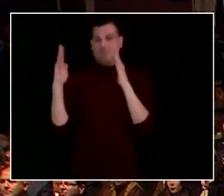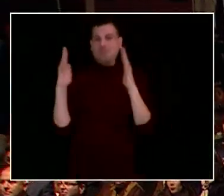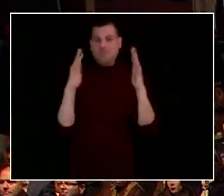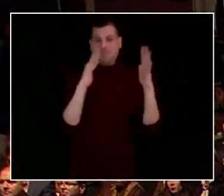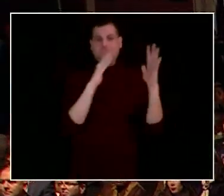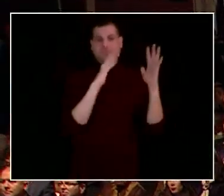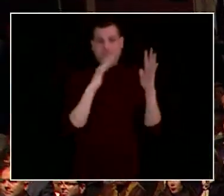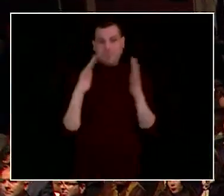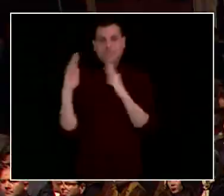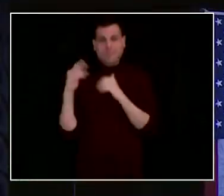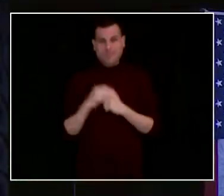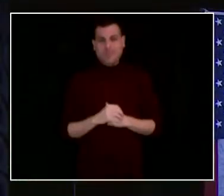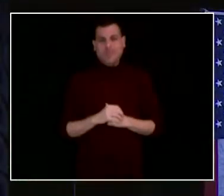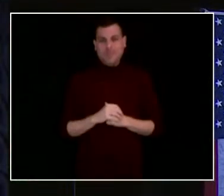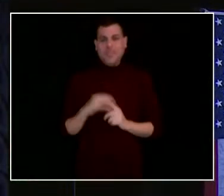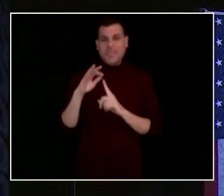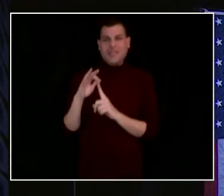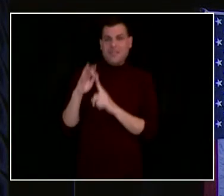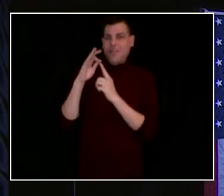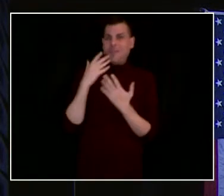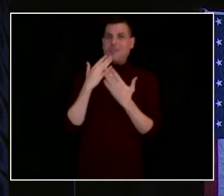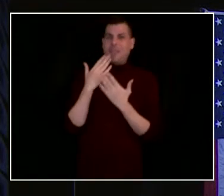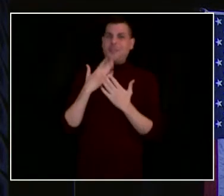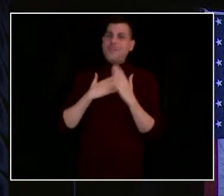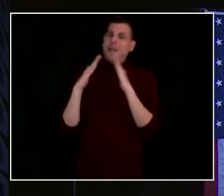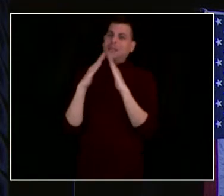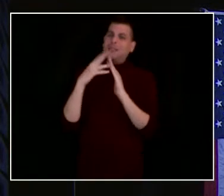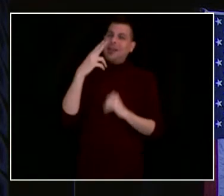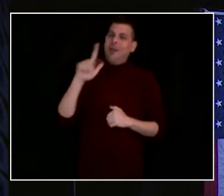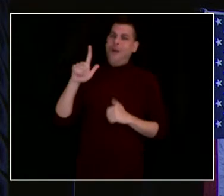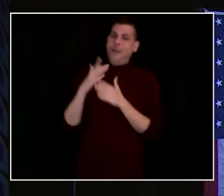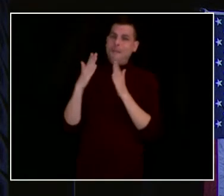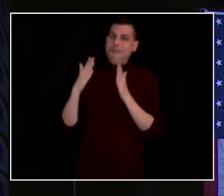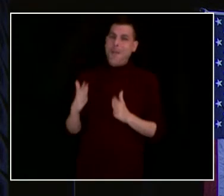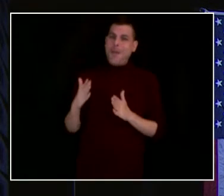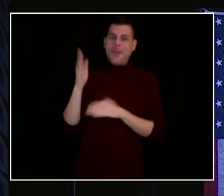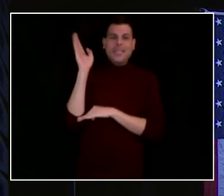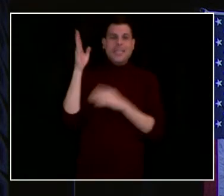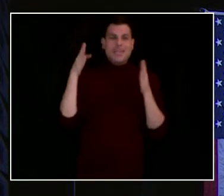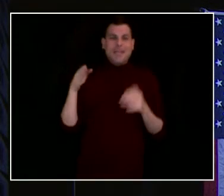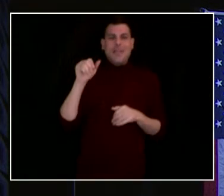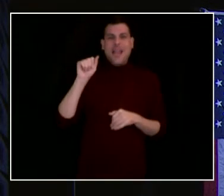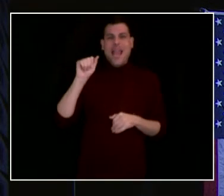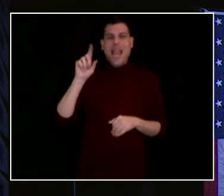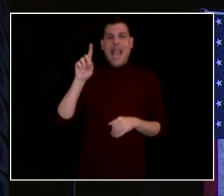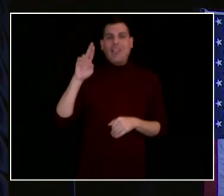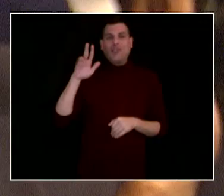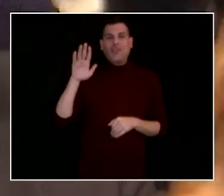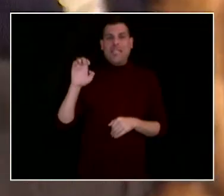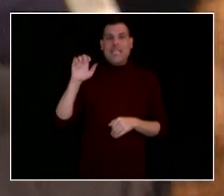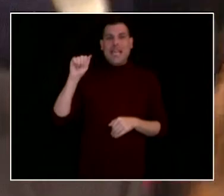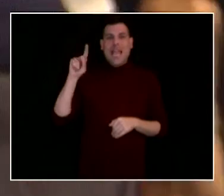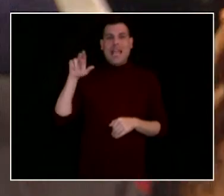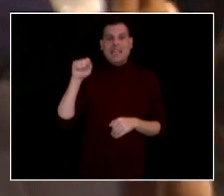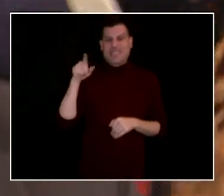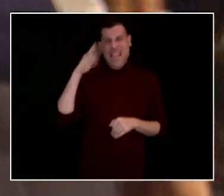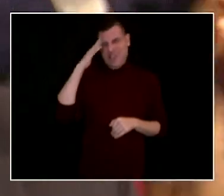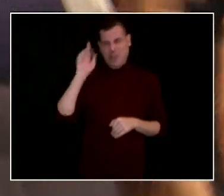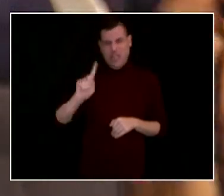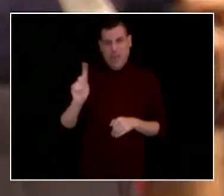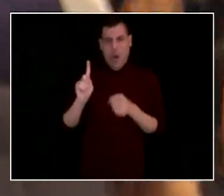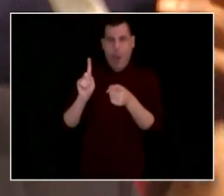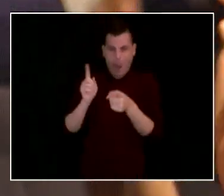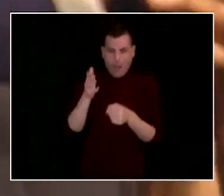And a special thank you to my City Hall partner, Speaker Adrienne Adams. I know she's out here. Who would have